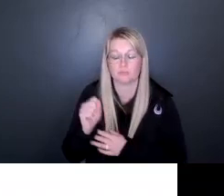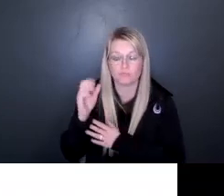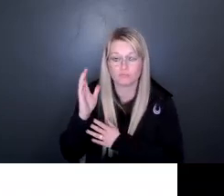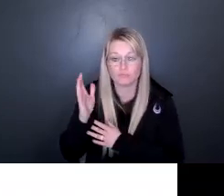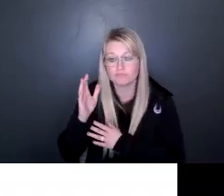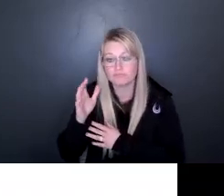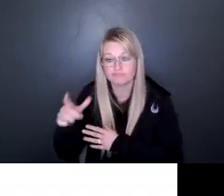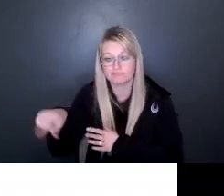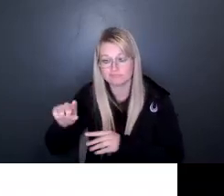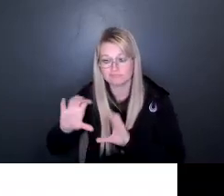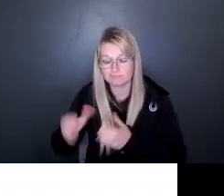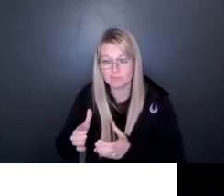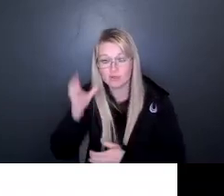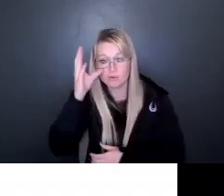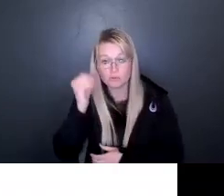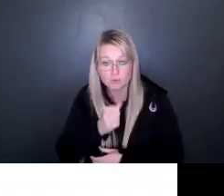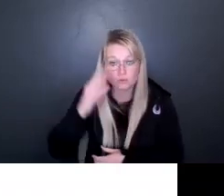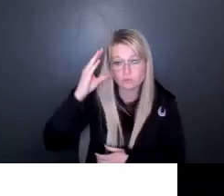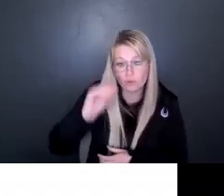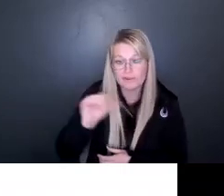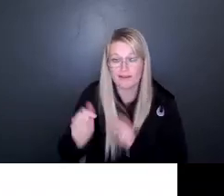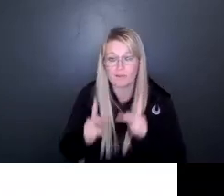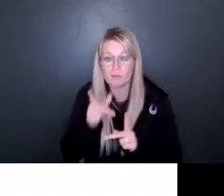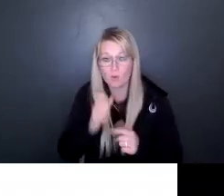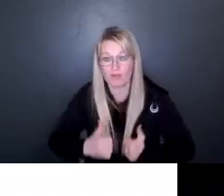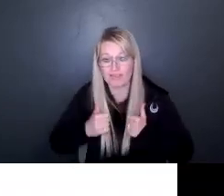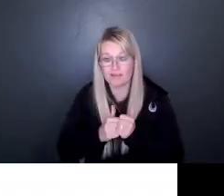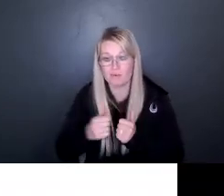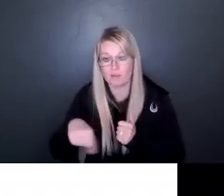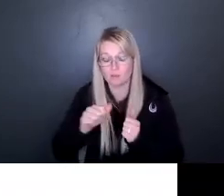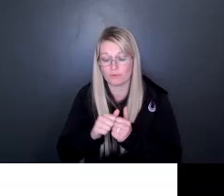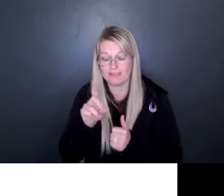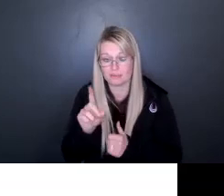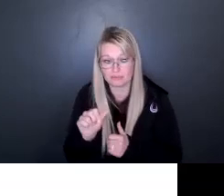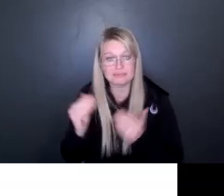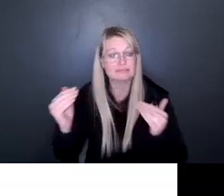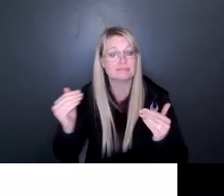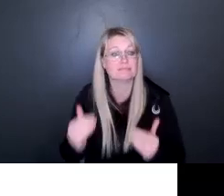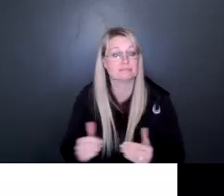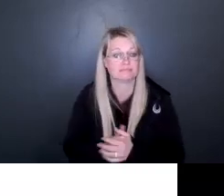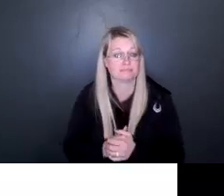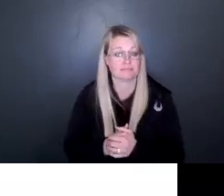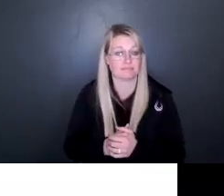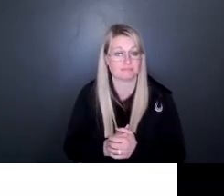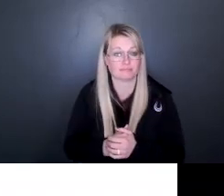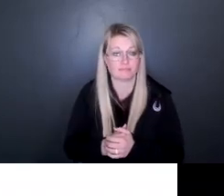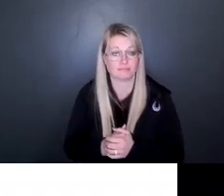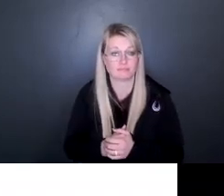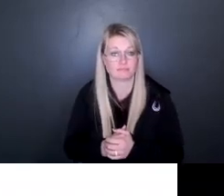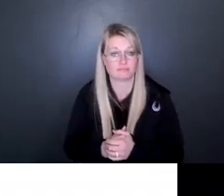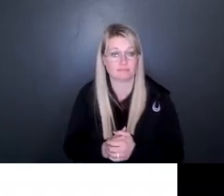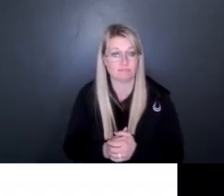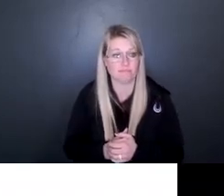groups, girls, boys, and other people living with disabilities. Next slide, please.